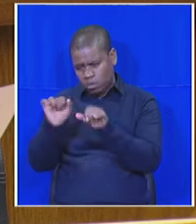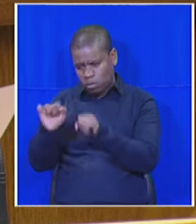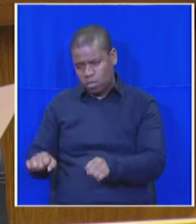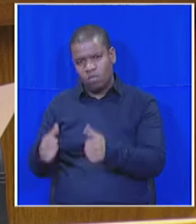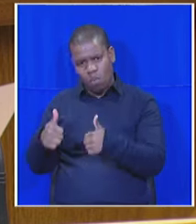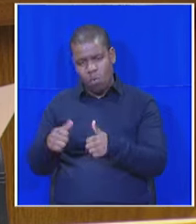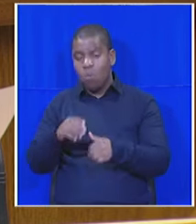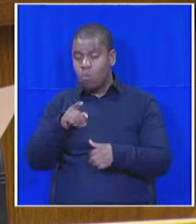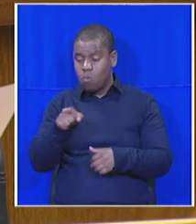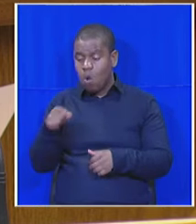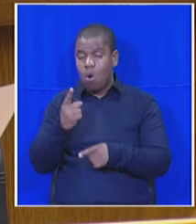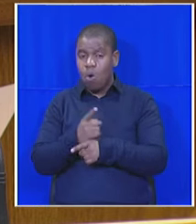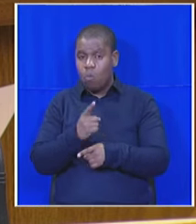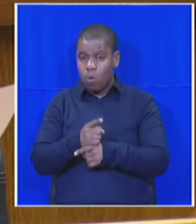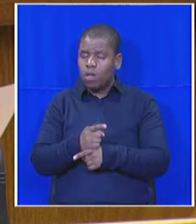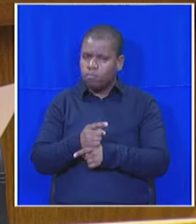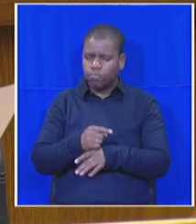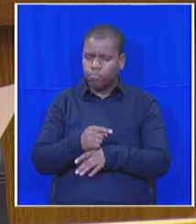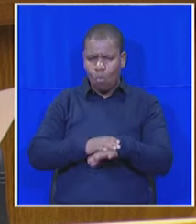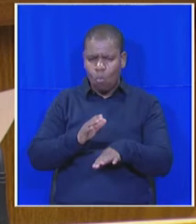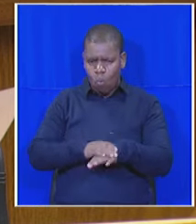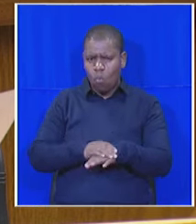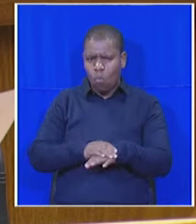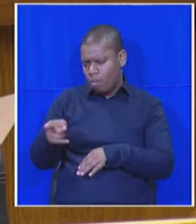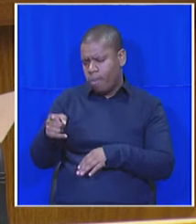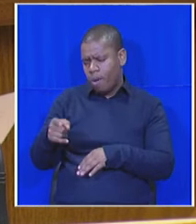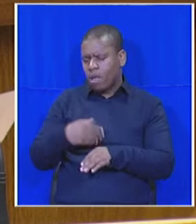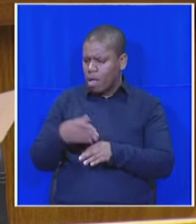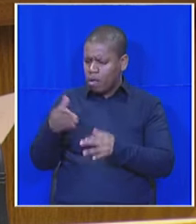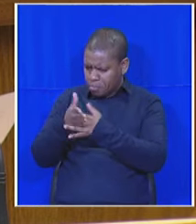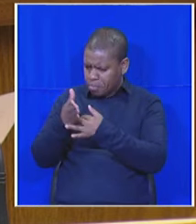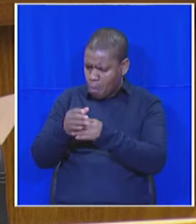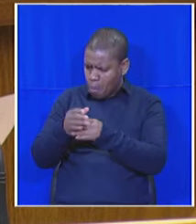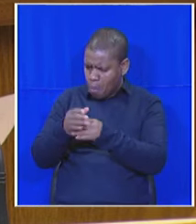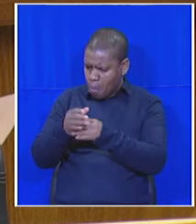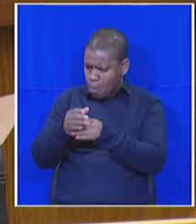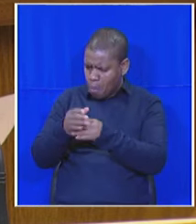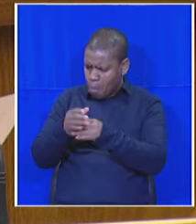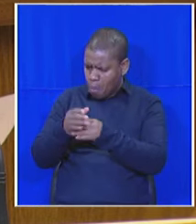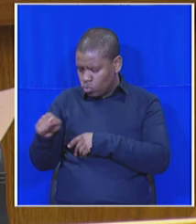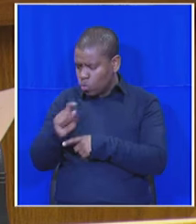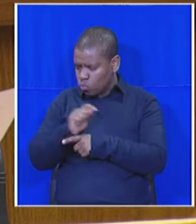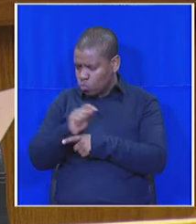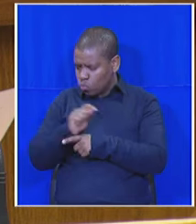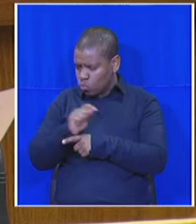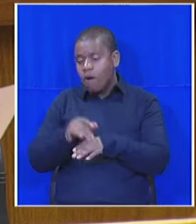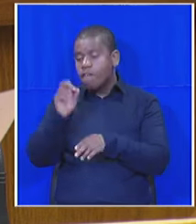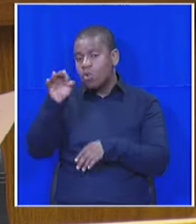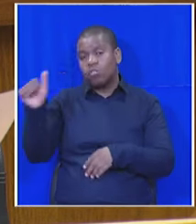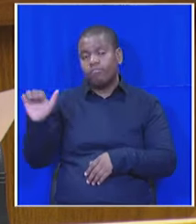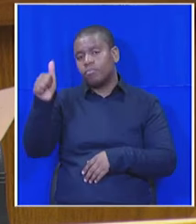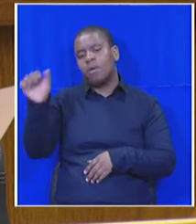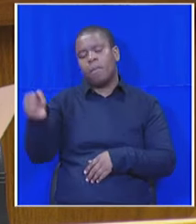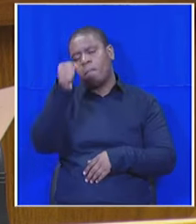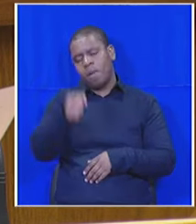private sector will also be able to recruit job seekers, providing further opportunities for training and future employment. The